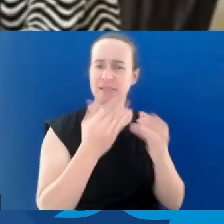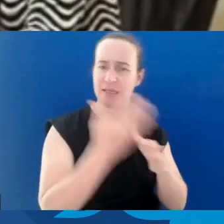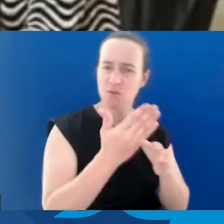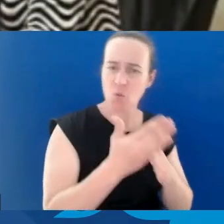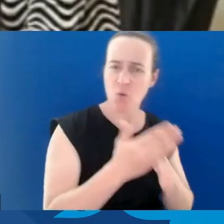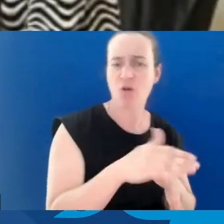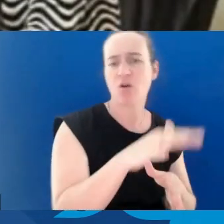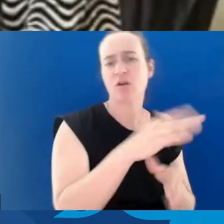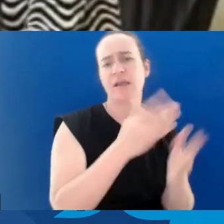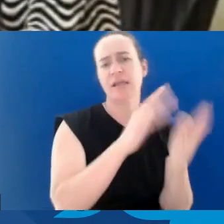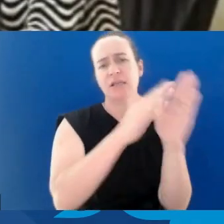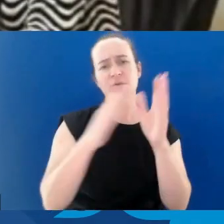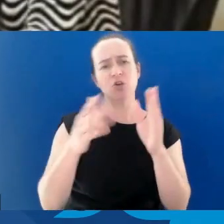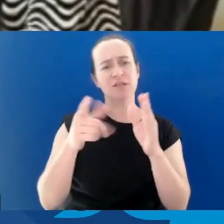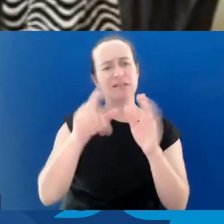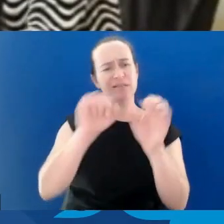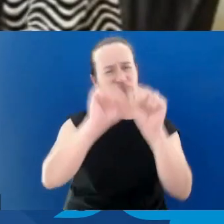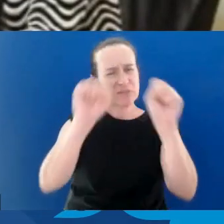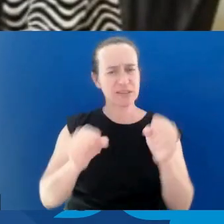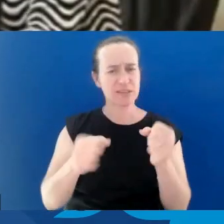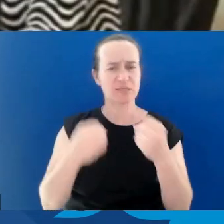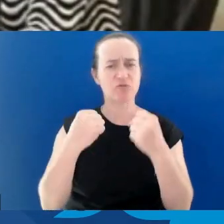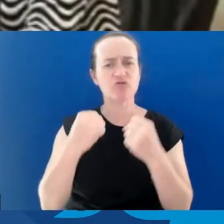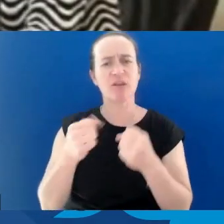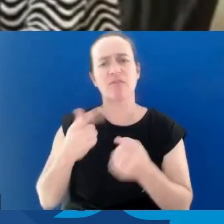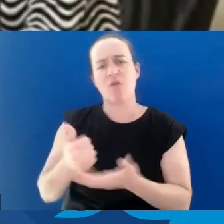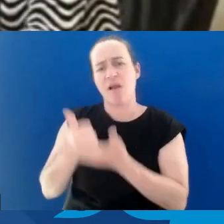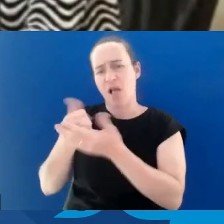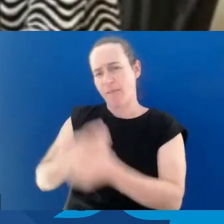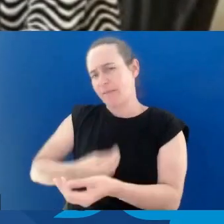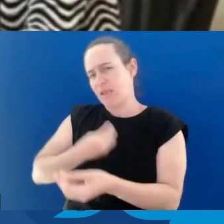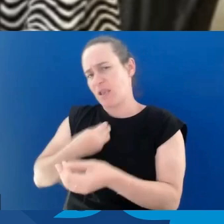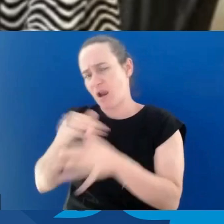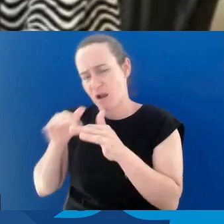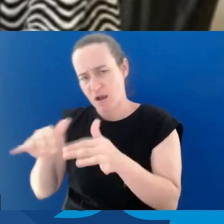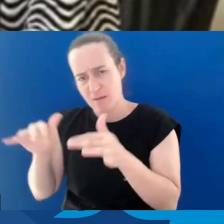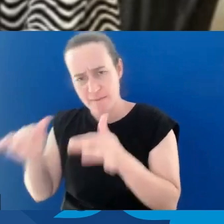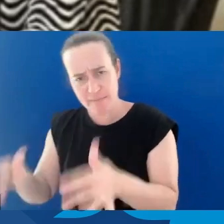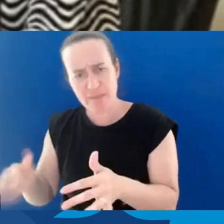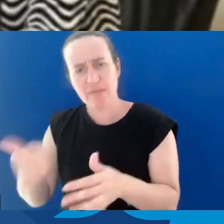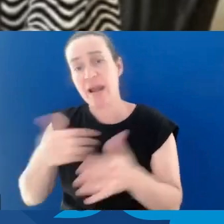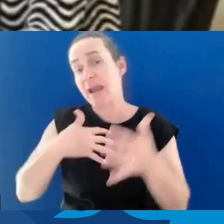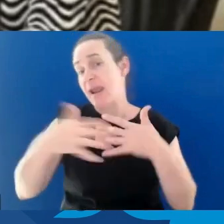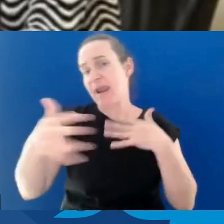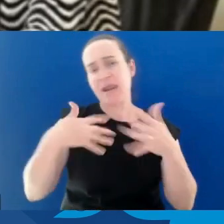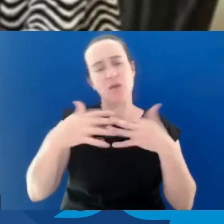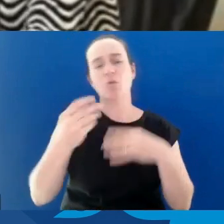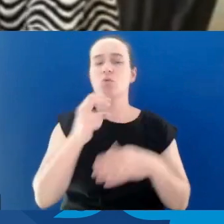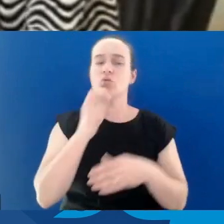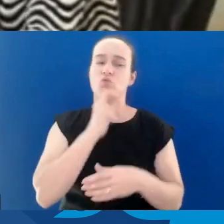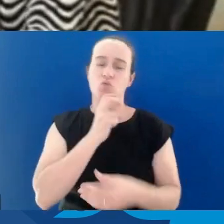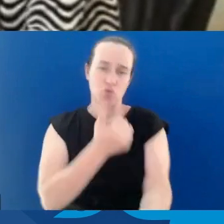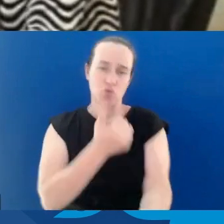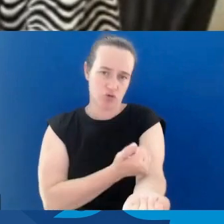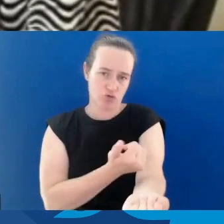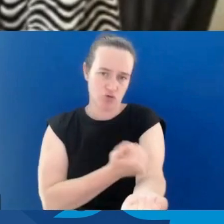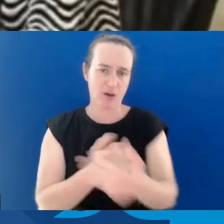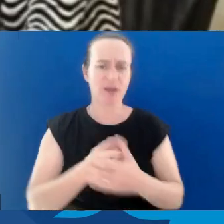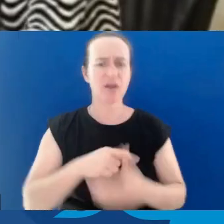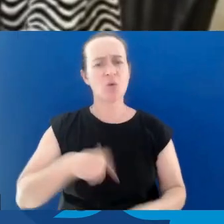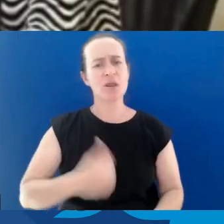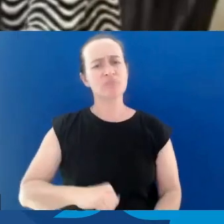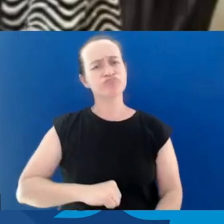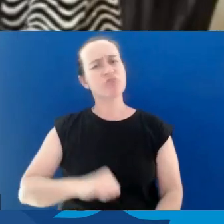community system strengthening, adolescent young people, and also in the people who use drug space. And we're really, really proud of